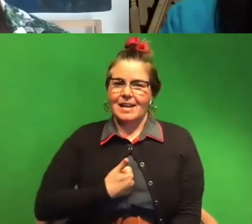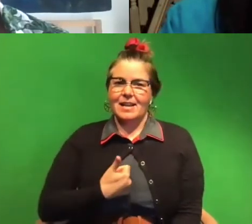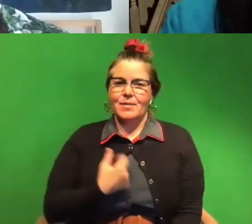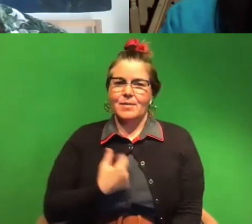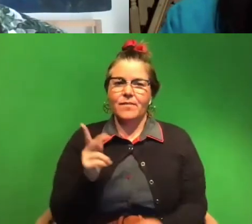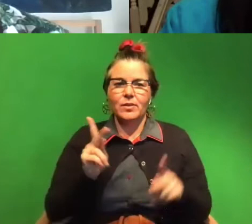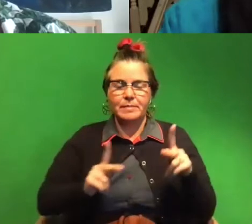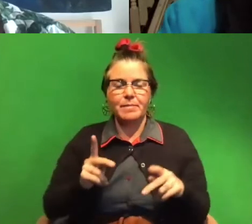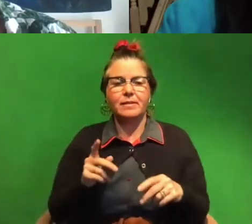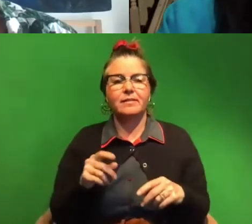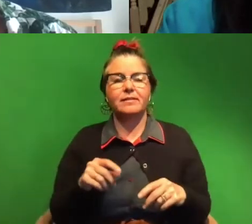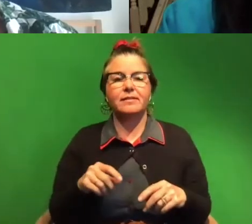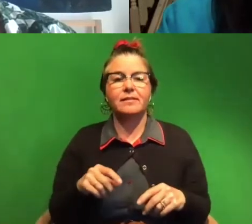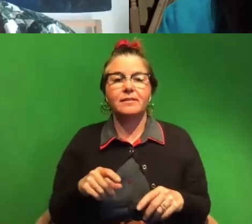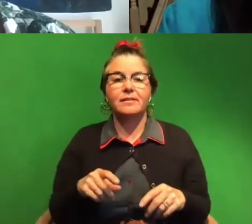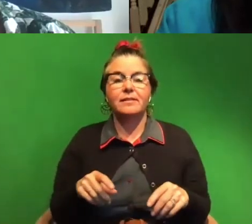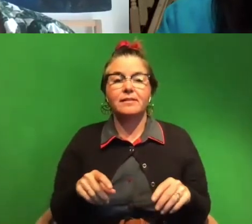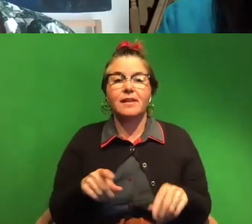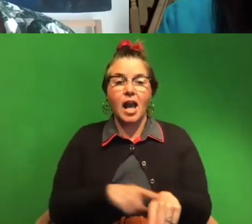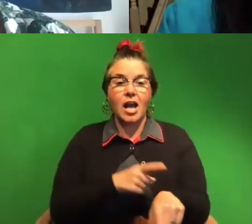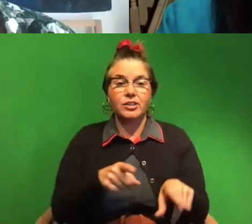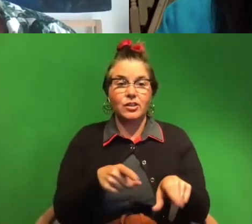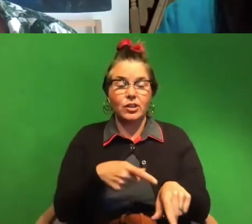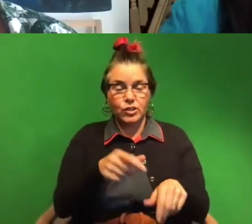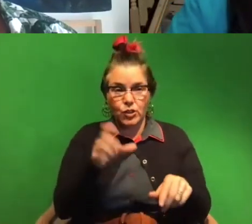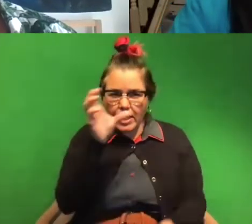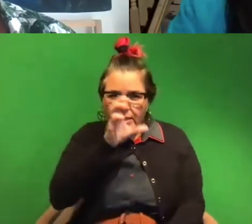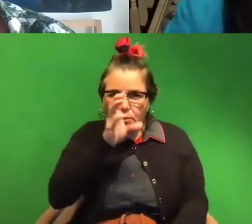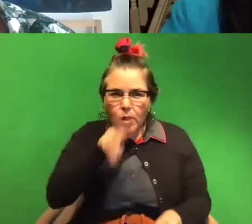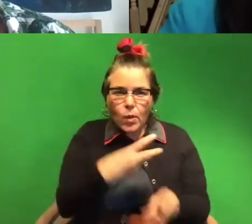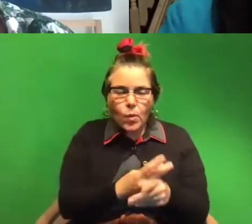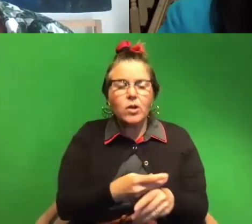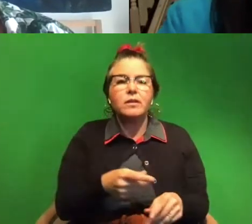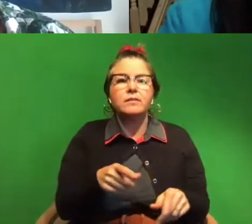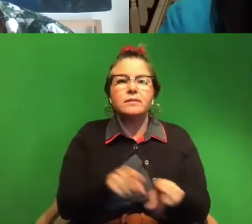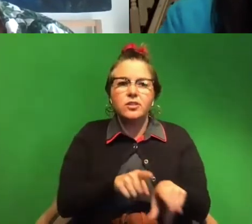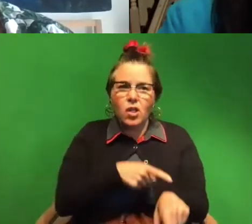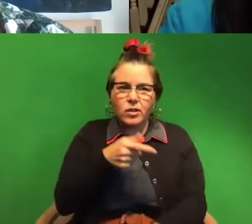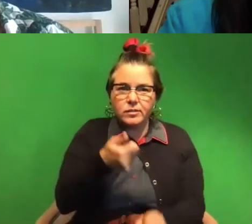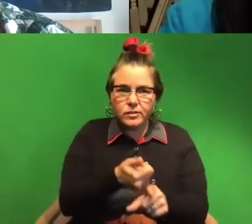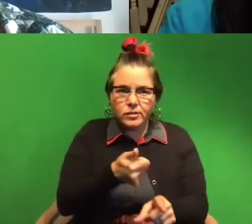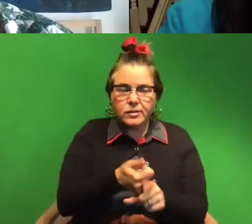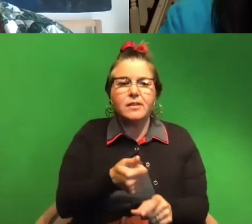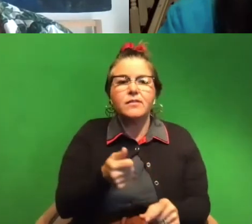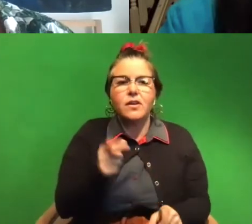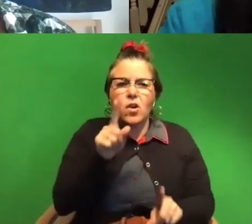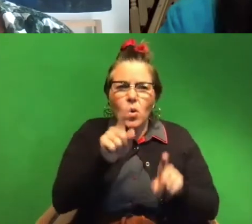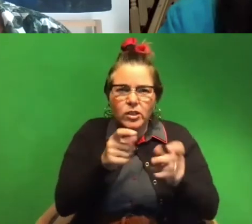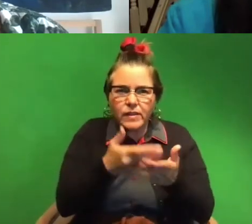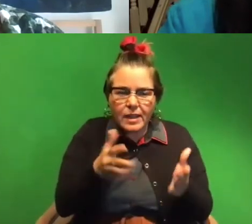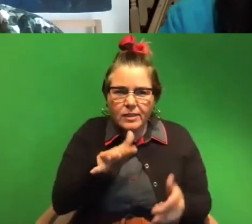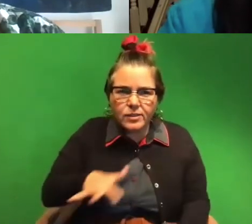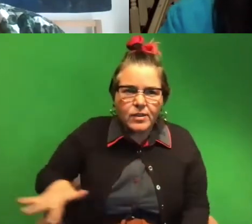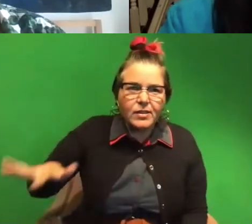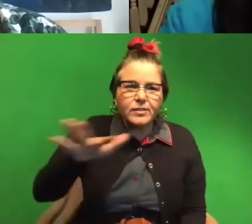as long as you are exploring the world, and as long as you are questioning things around you, and